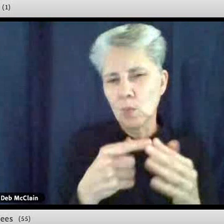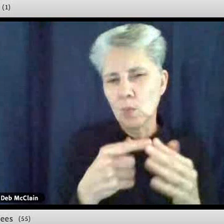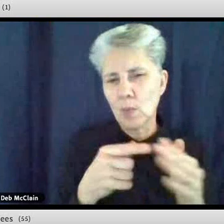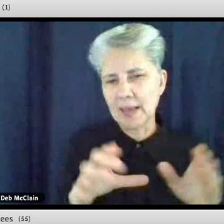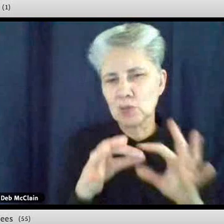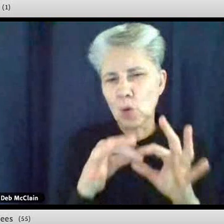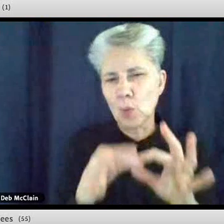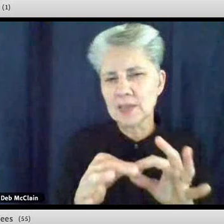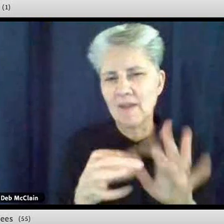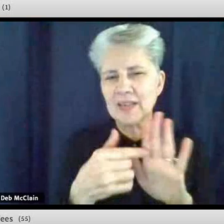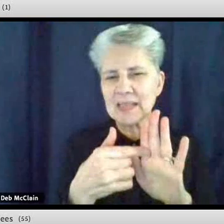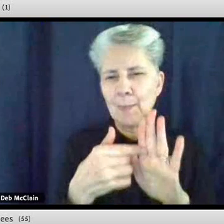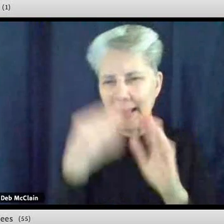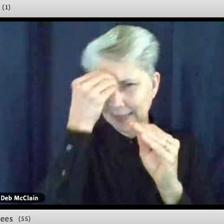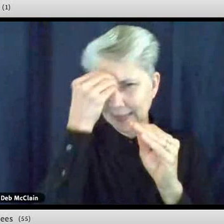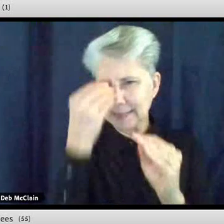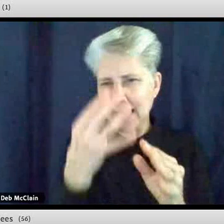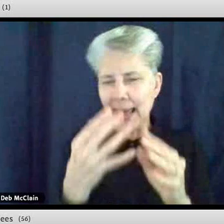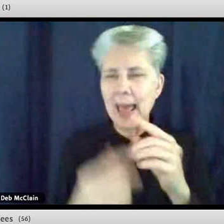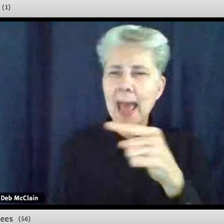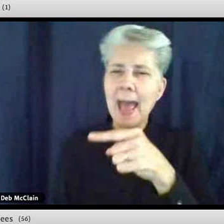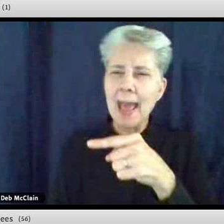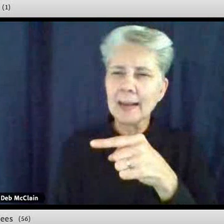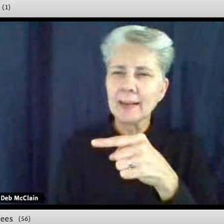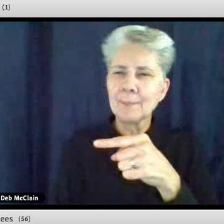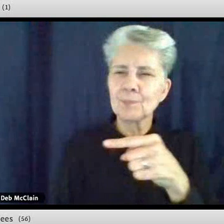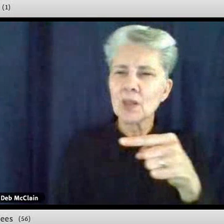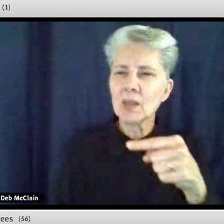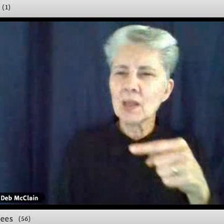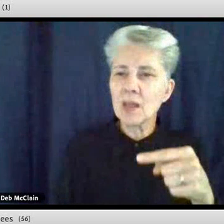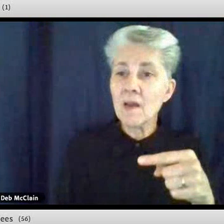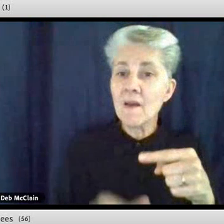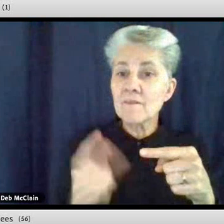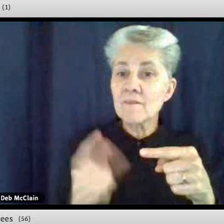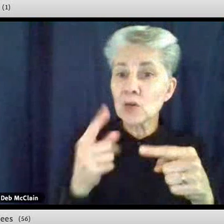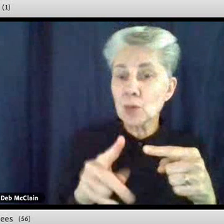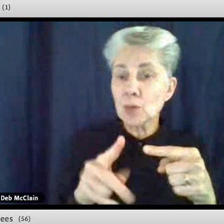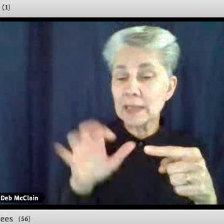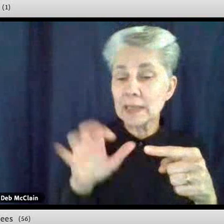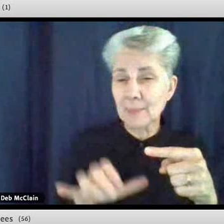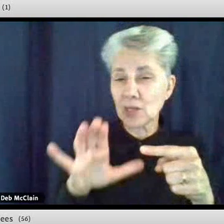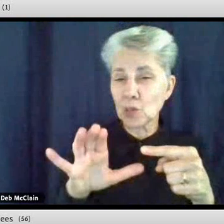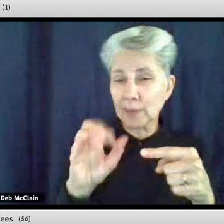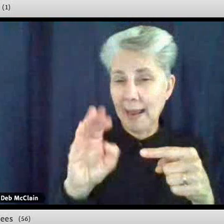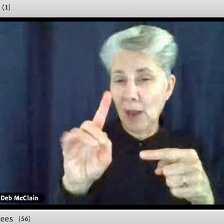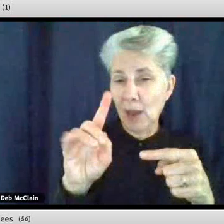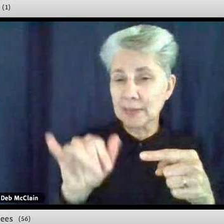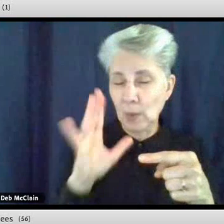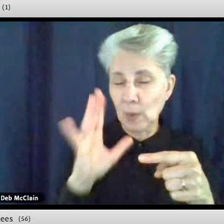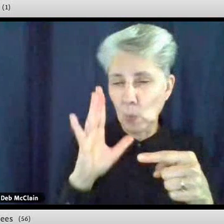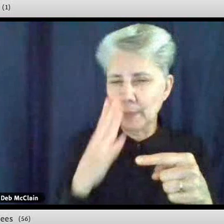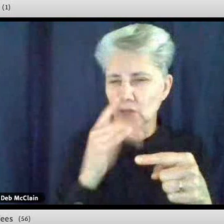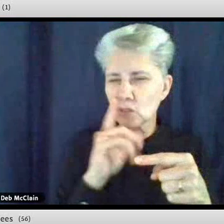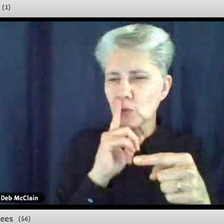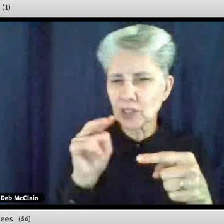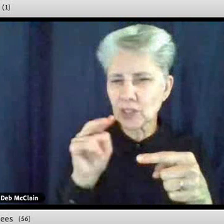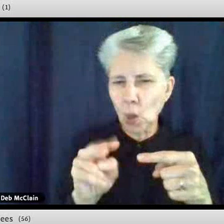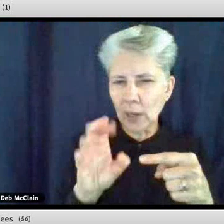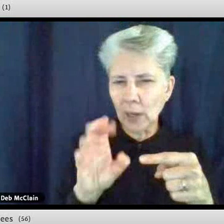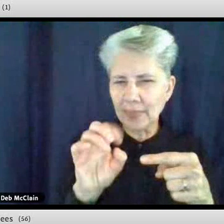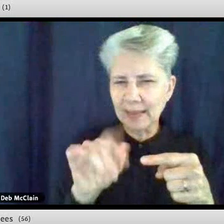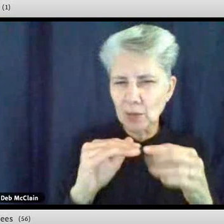their data. If you would, first person that types in, I'll show you your county, because you can actually look at the county level